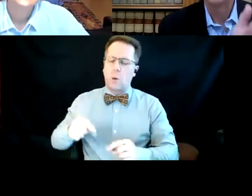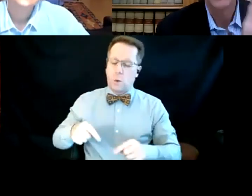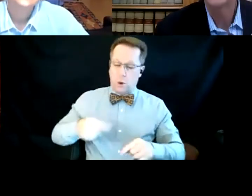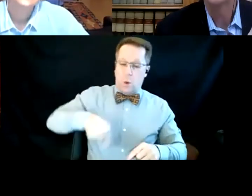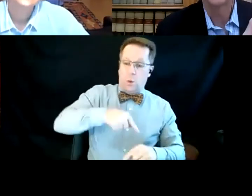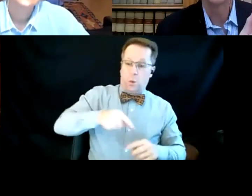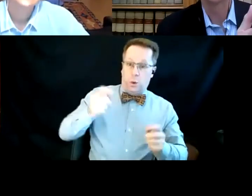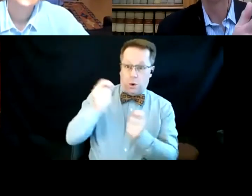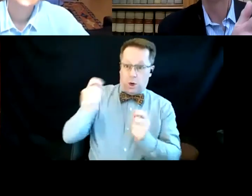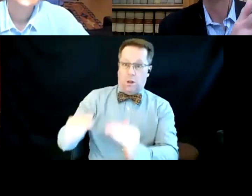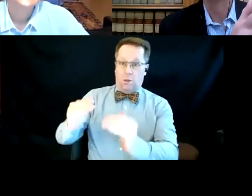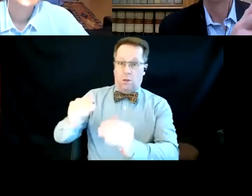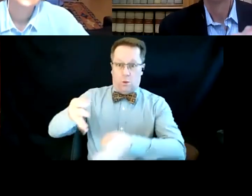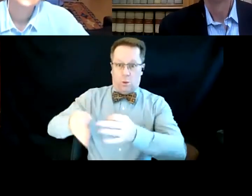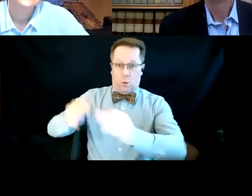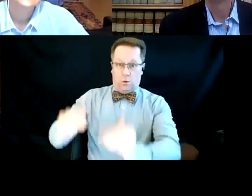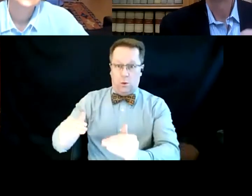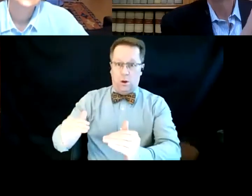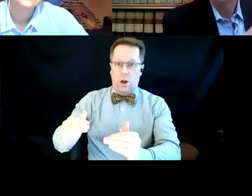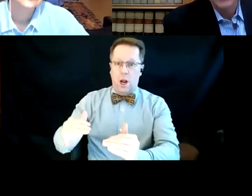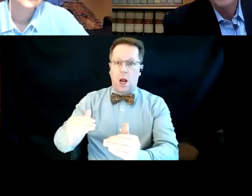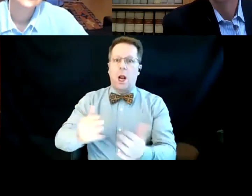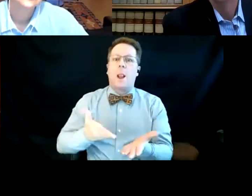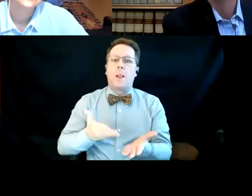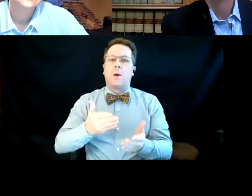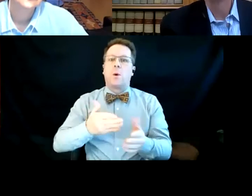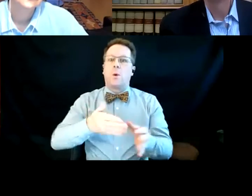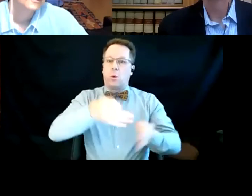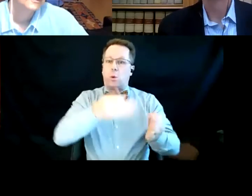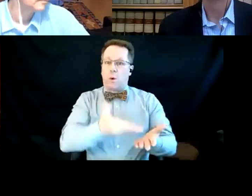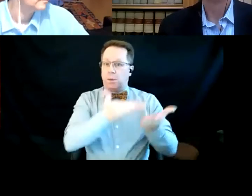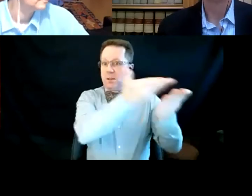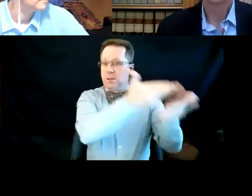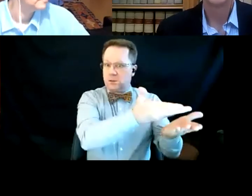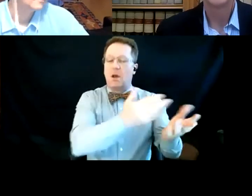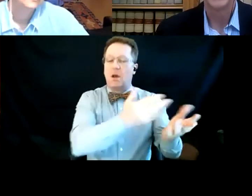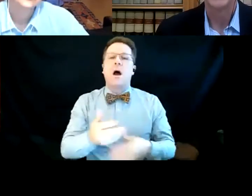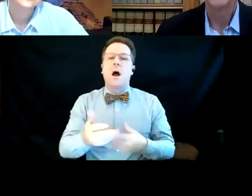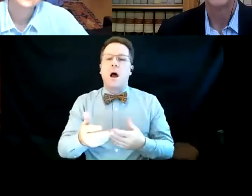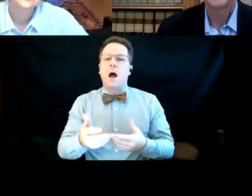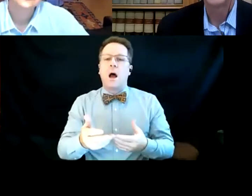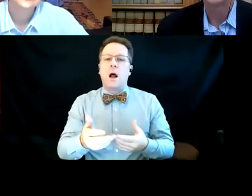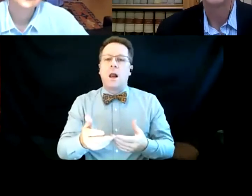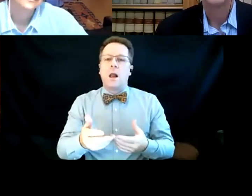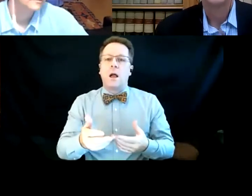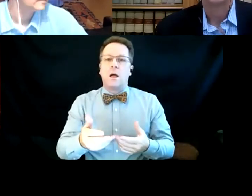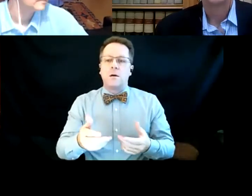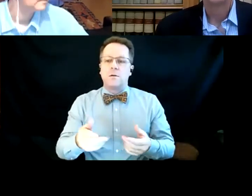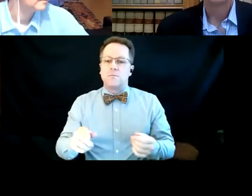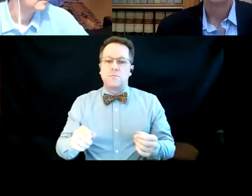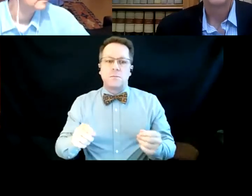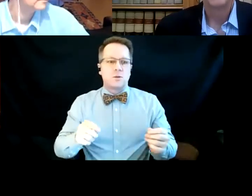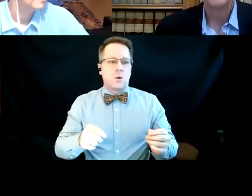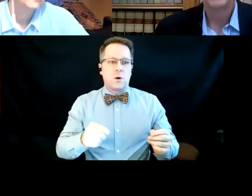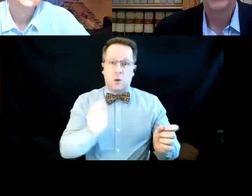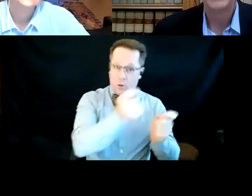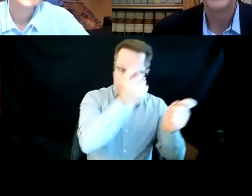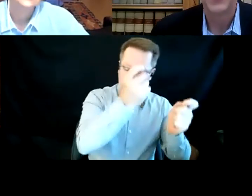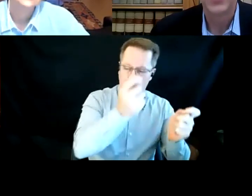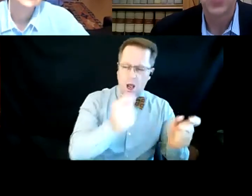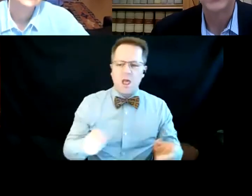We won in the Court of Appeals. And then they went to the Supreme Court and got a stay. And